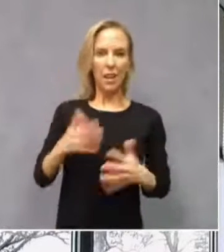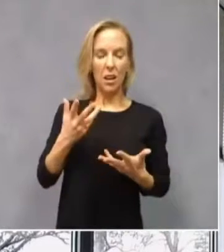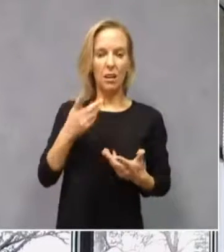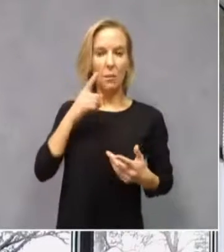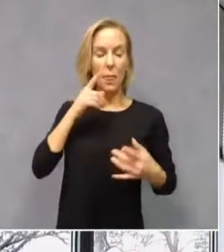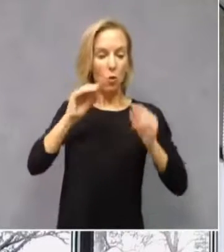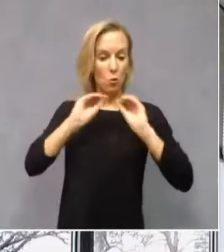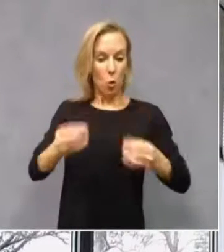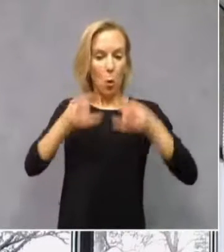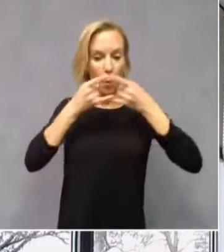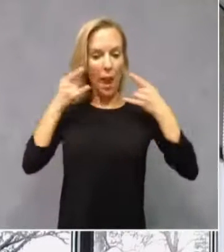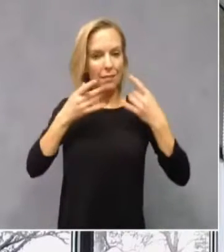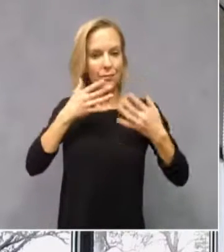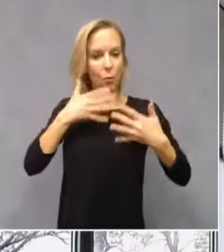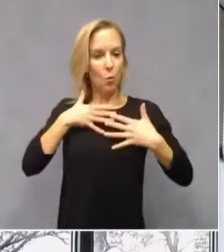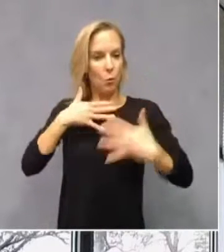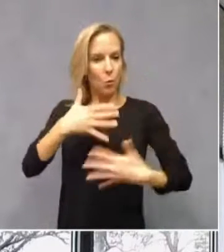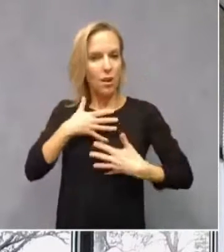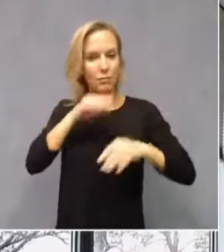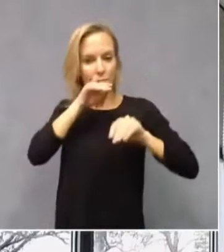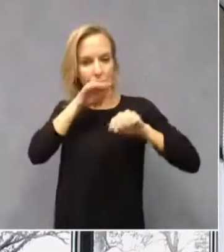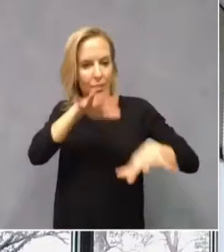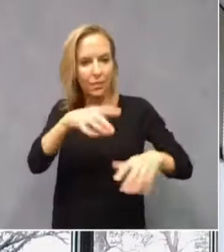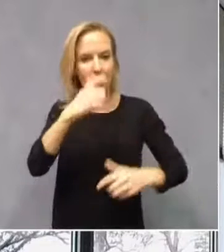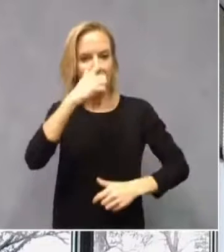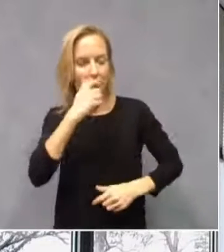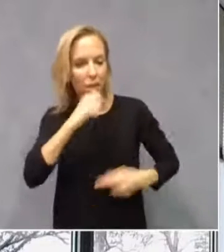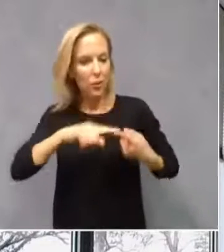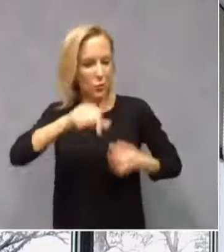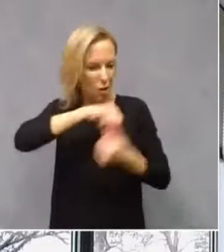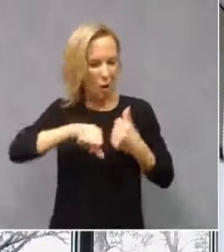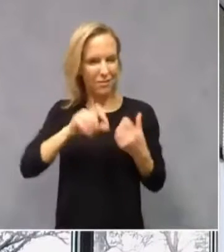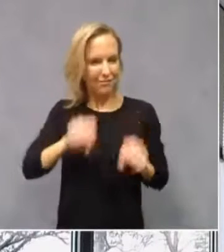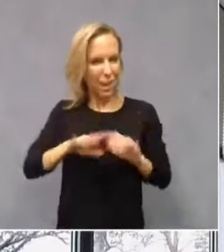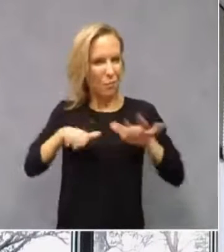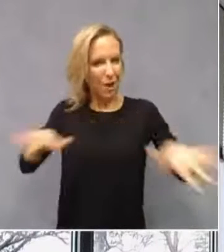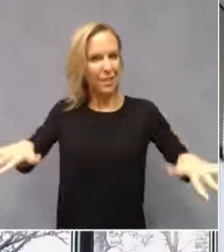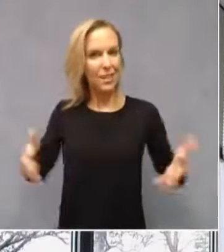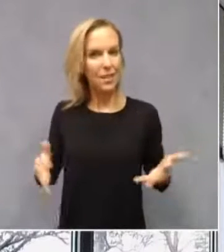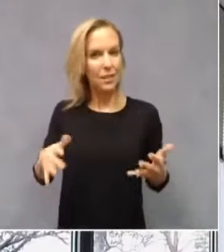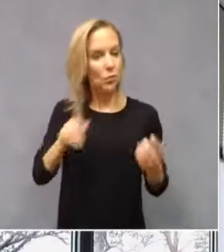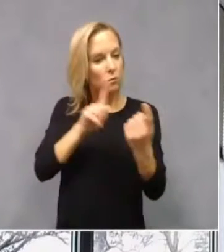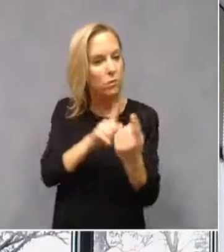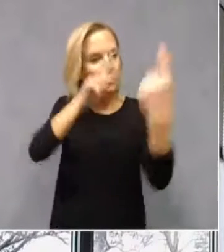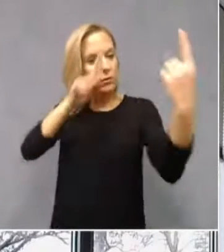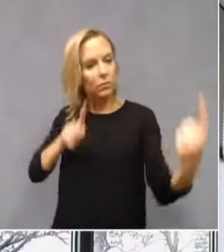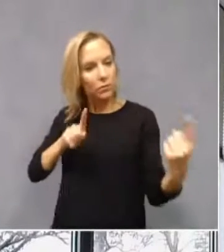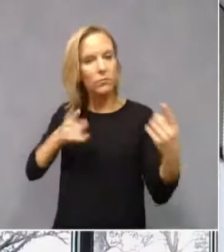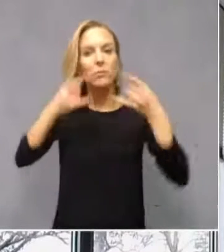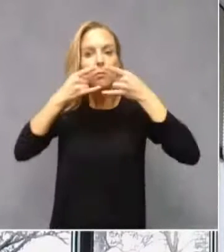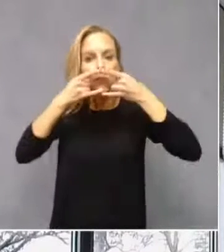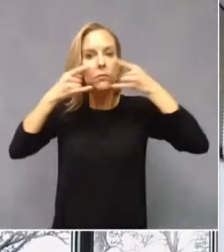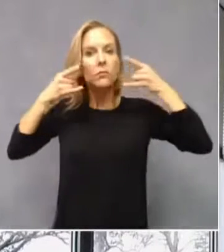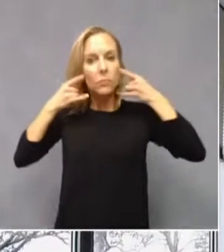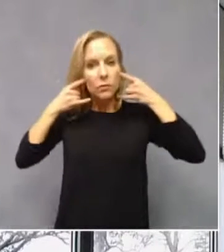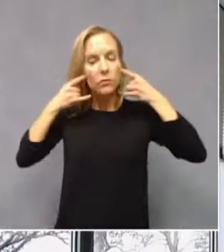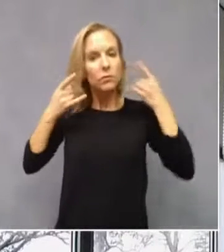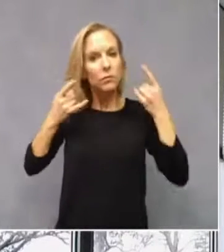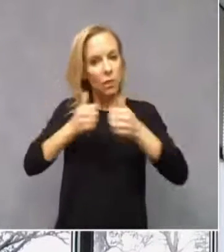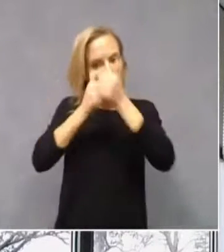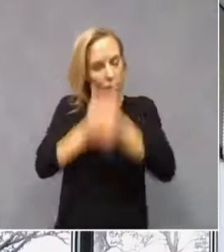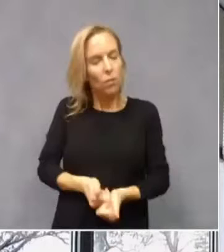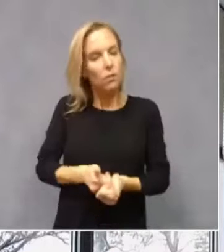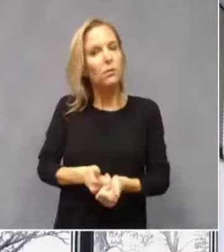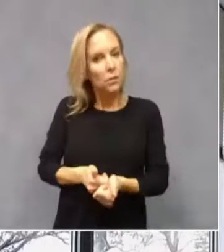other, you spread infection. And when we stay away from each other and we cover our faces, we don't do those things, the